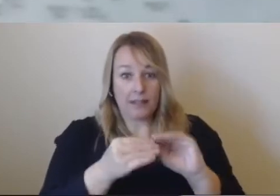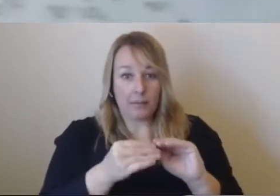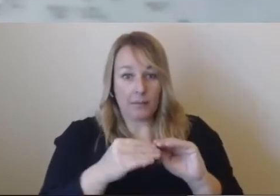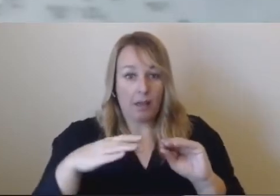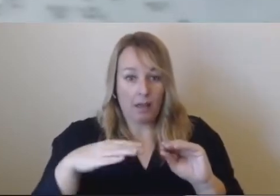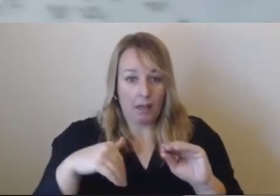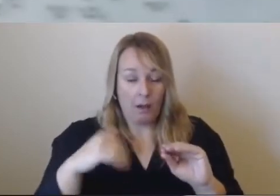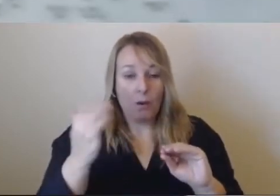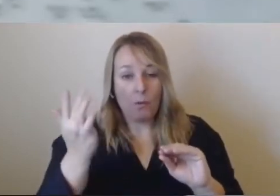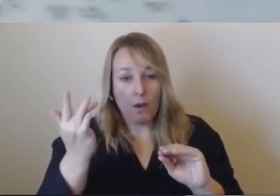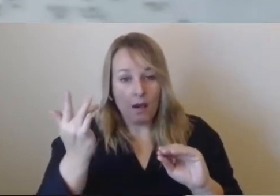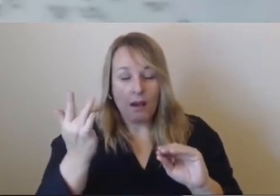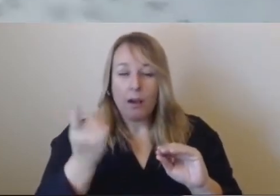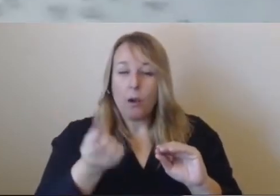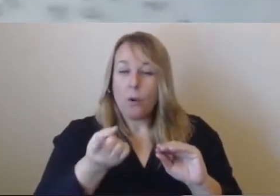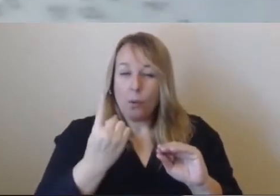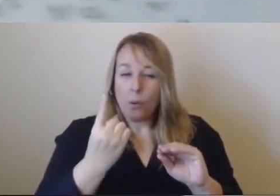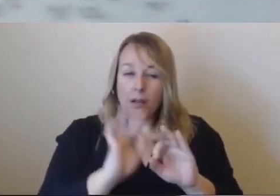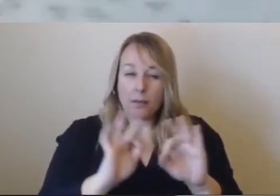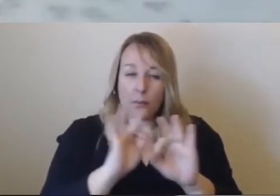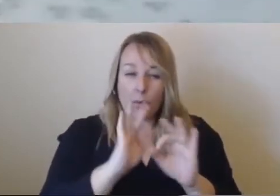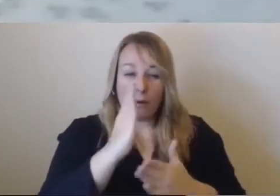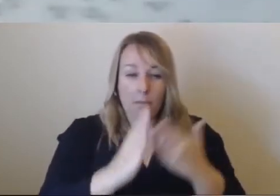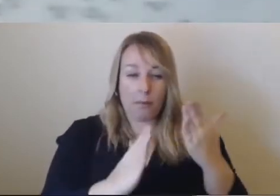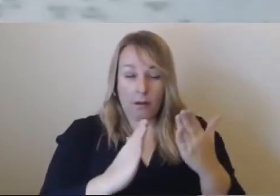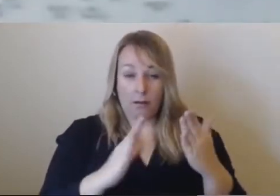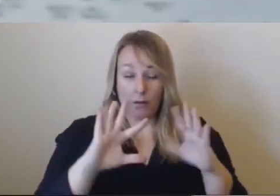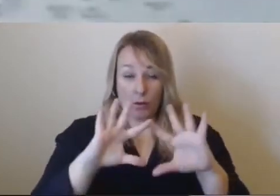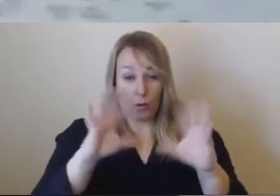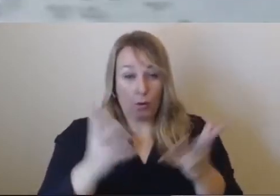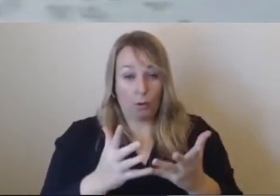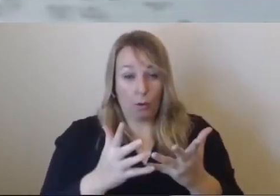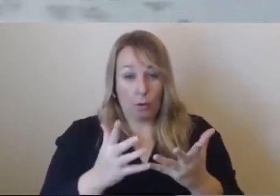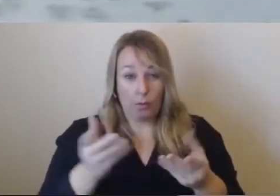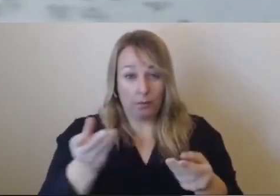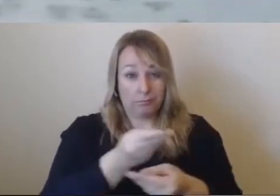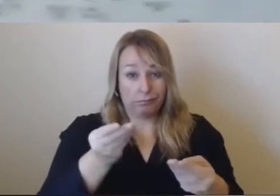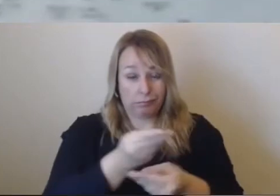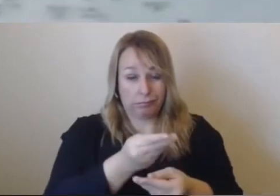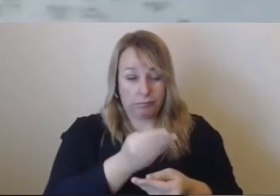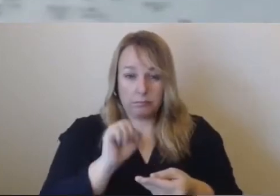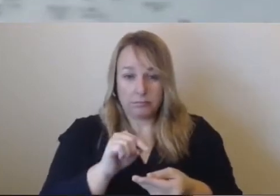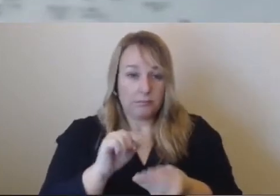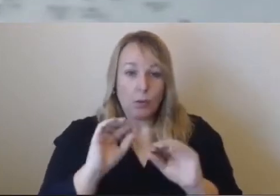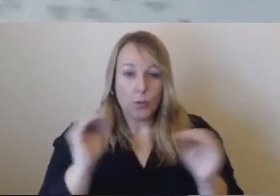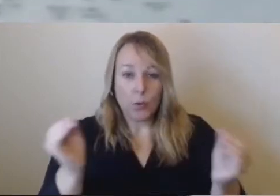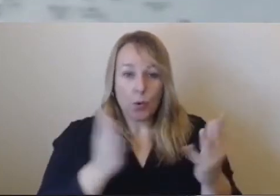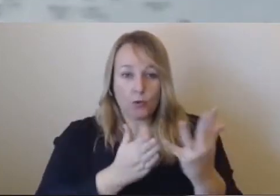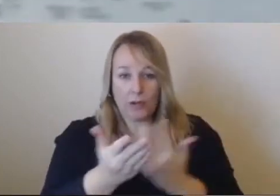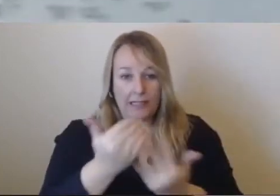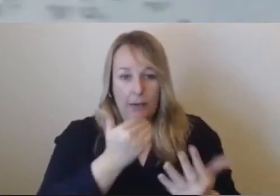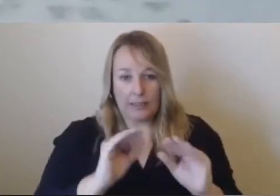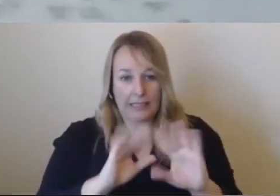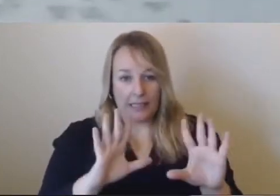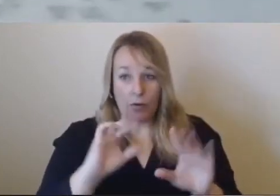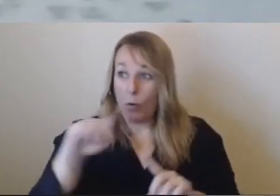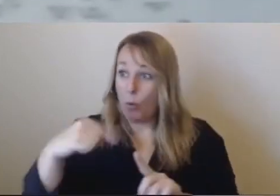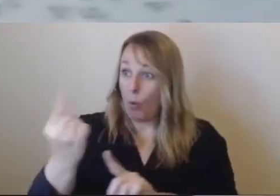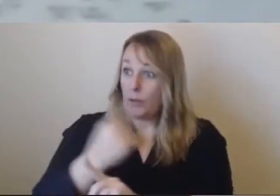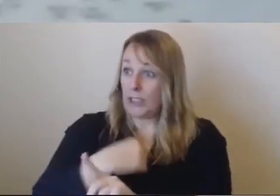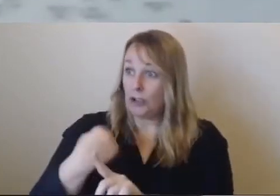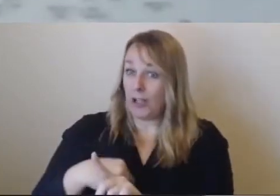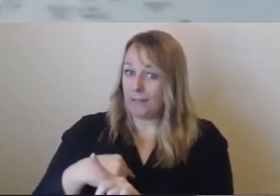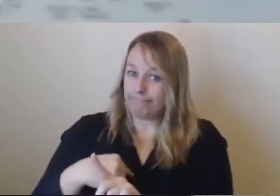of the characteristics of the global arms trade has been the lack of transparency. And I'm not talking just about China, just in